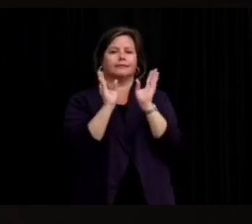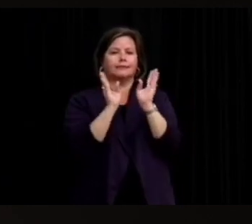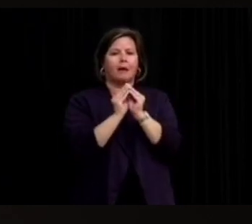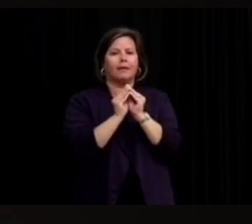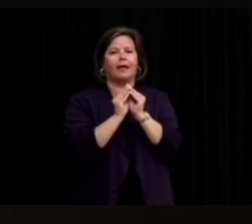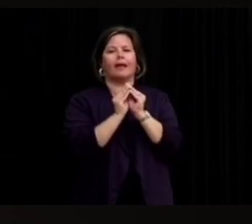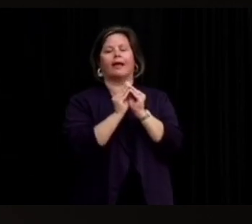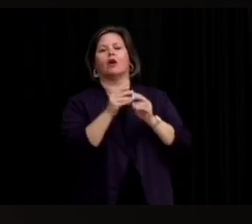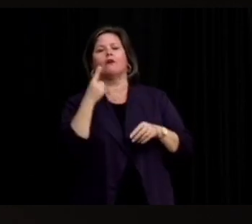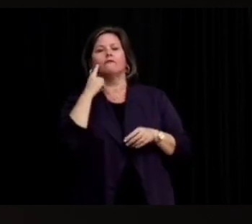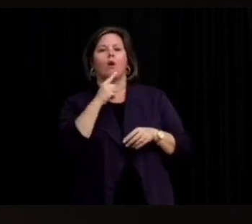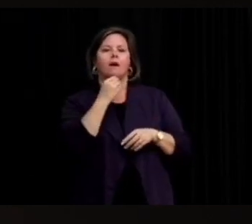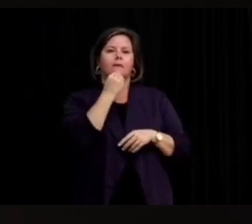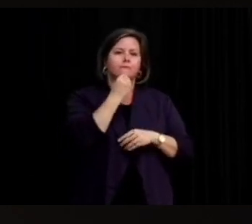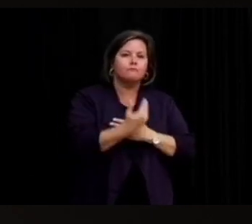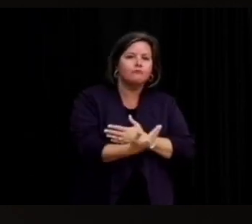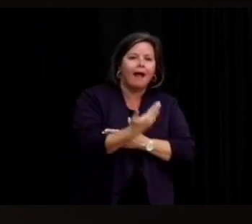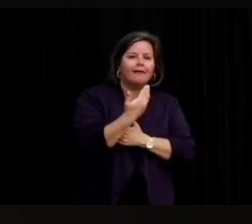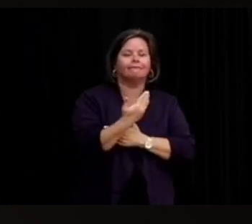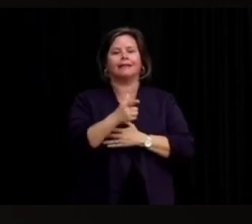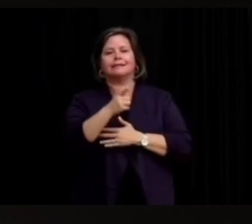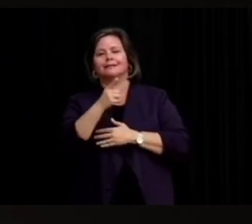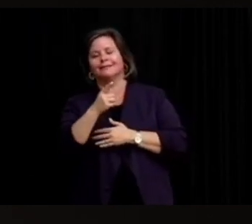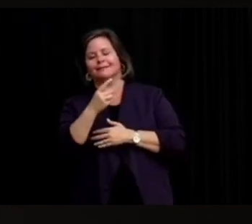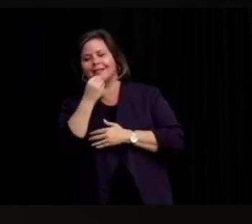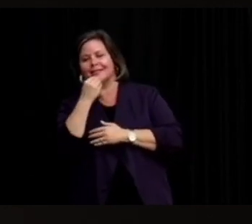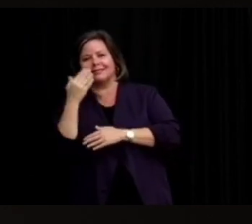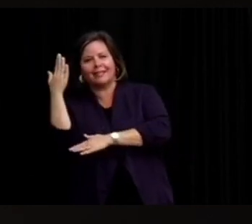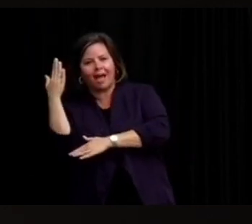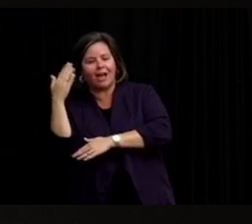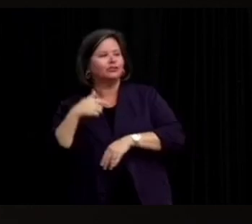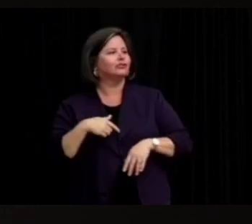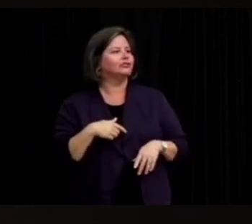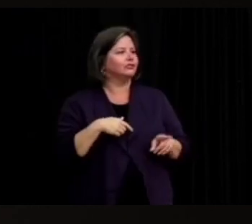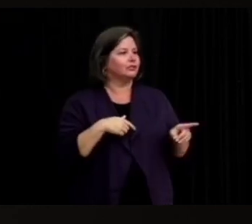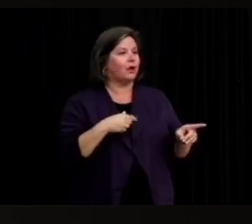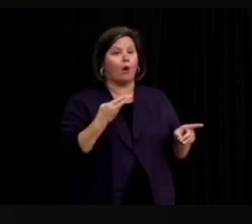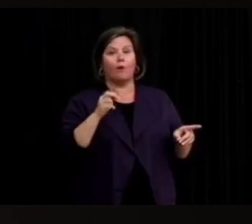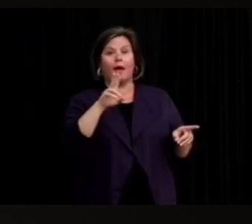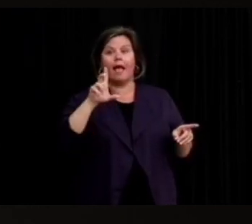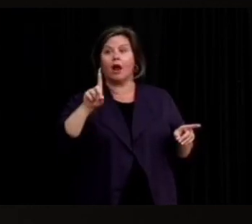lunch. He's done it all. So Harold, where are you?